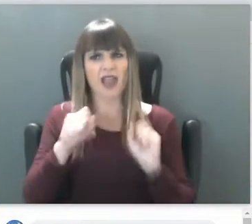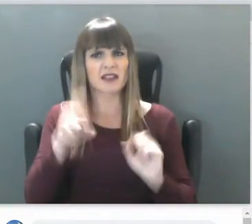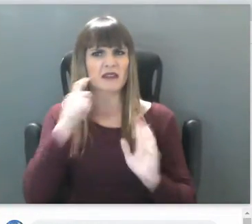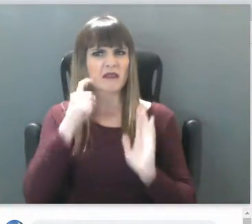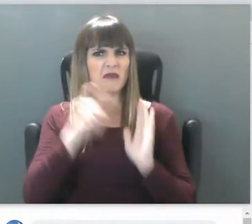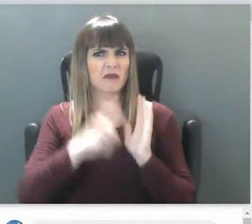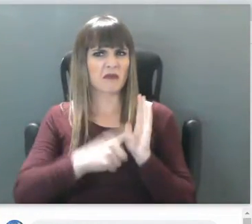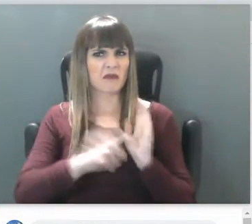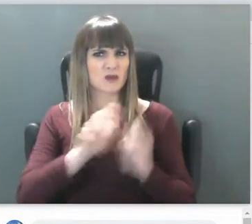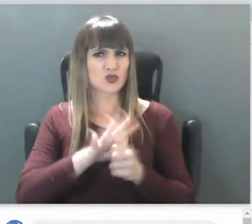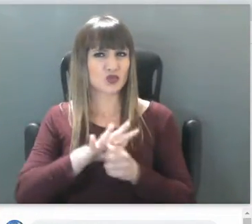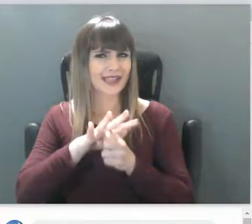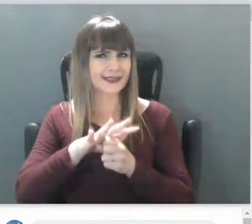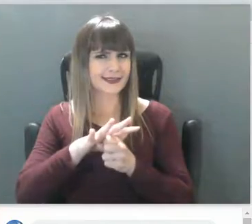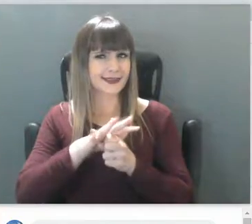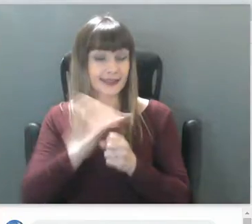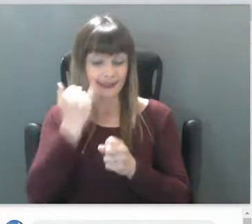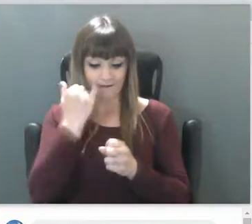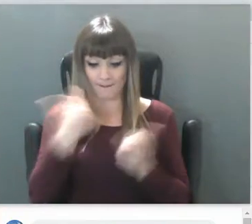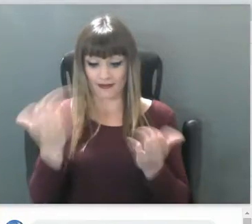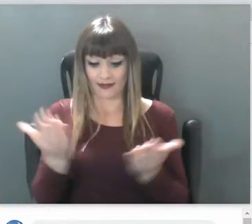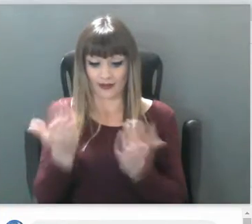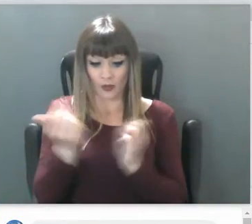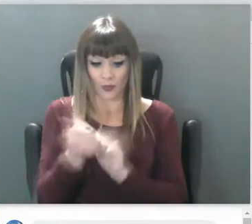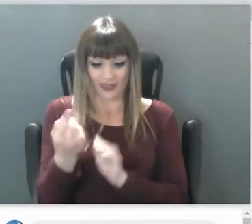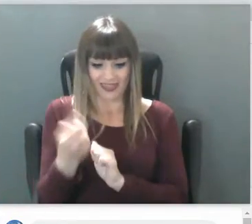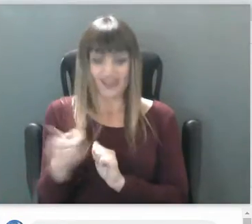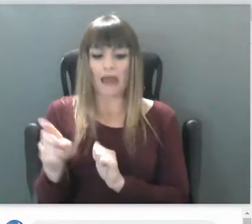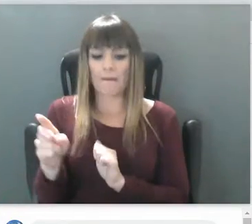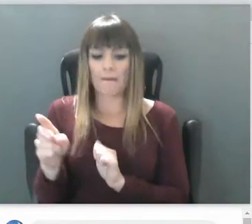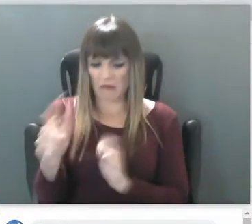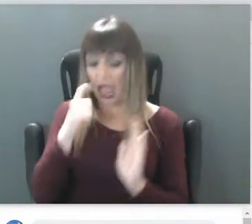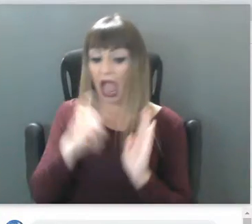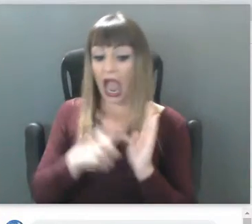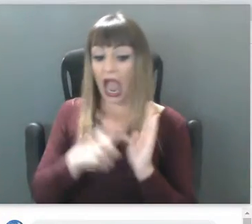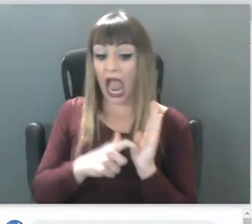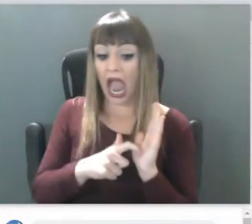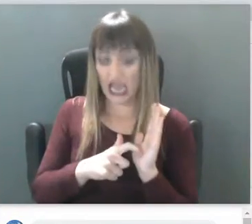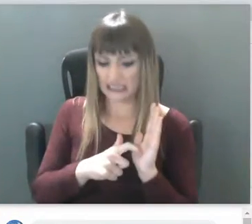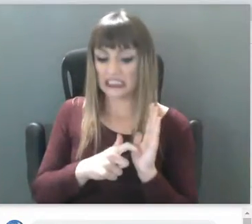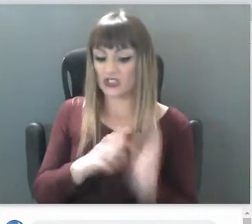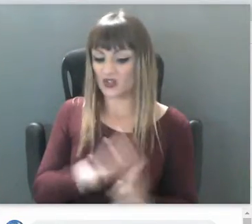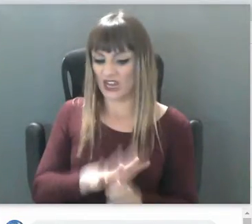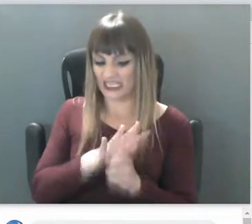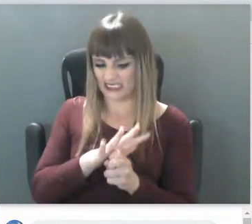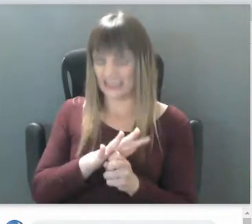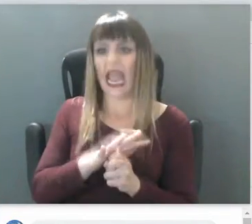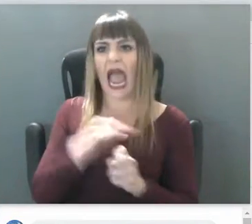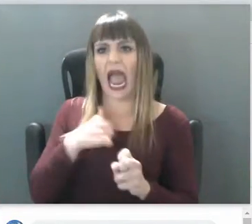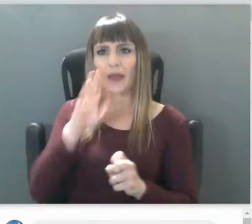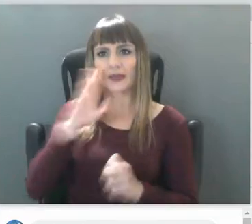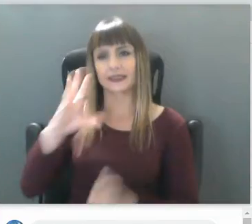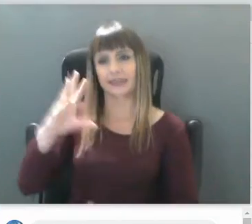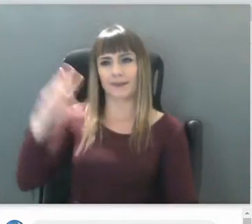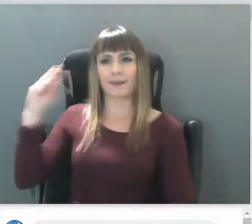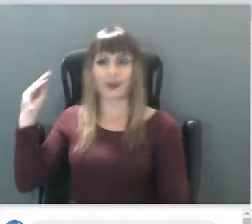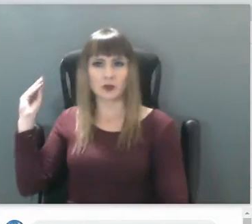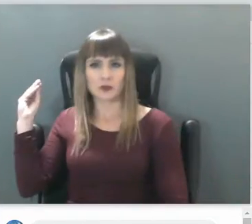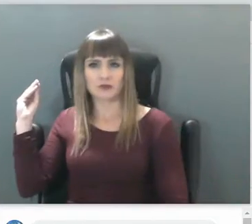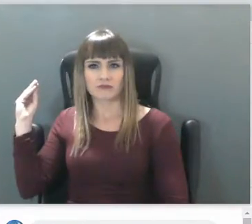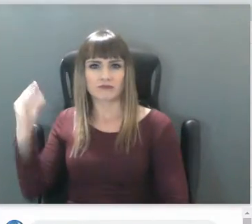in here with them, so that if I do need to step out, I can definitely do that. All right, I think this one's good. What do you guys